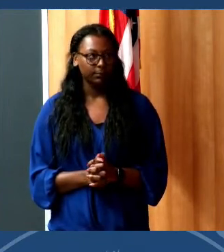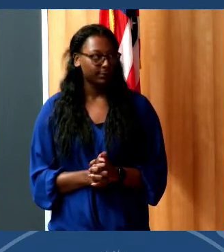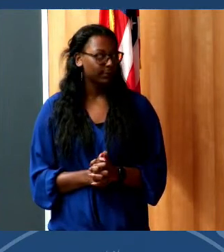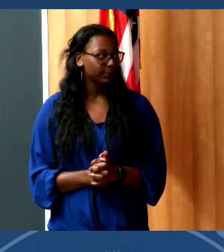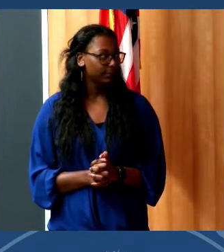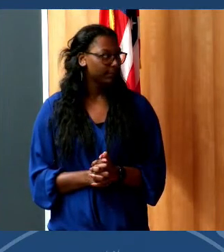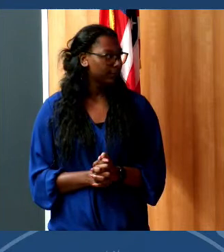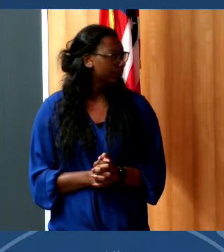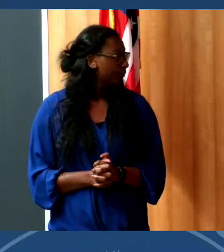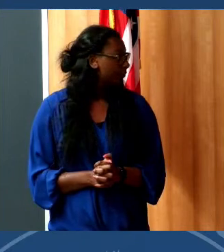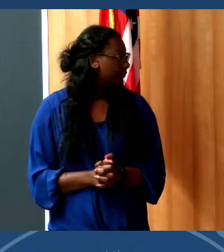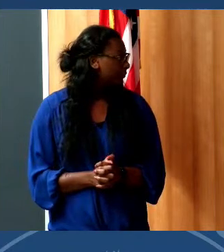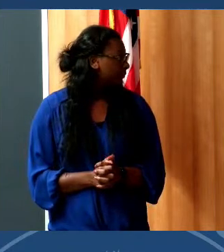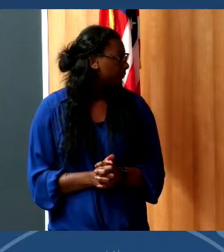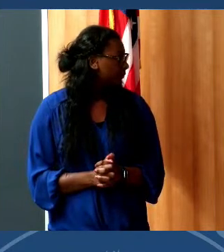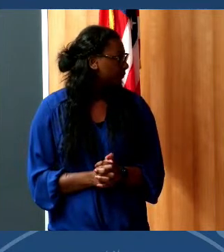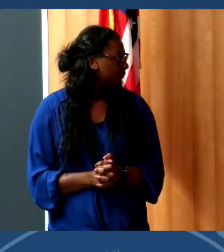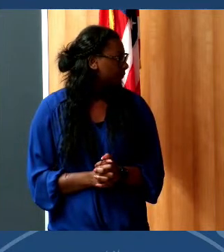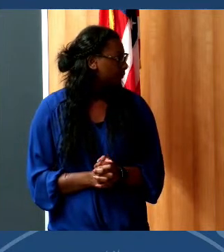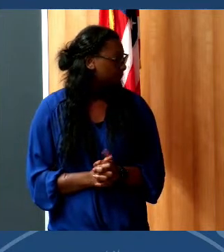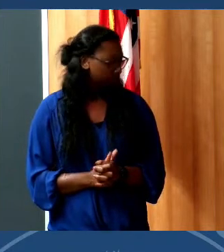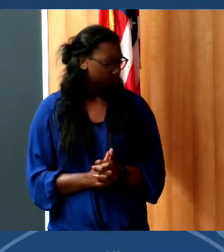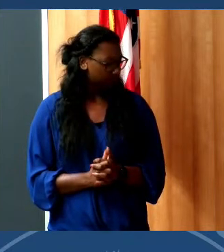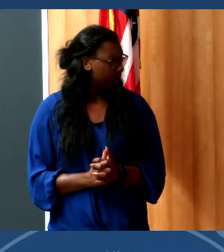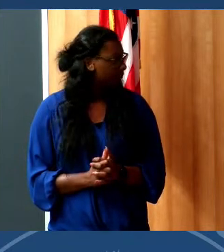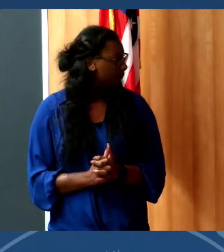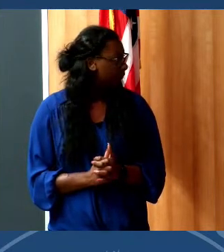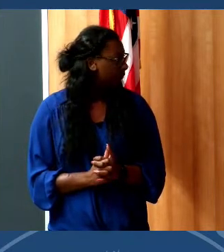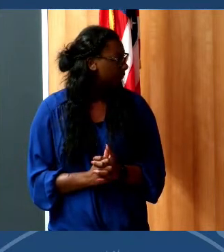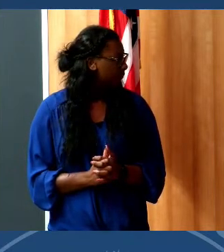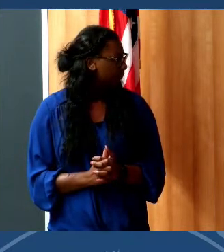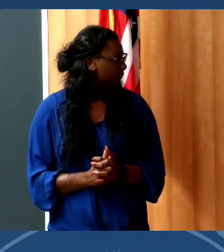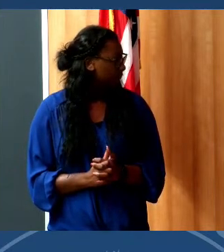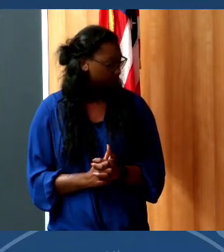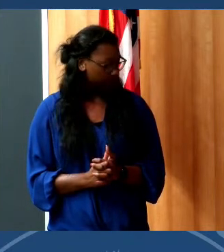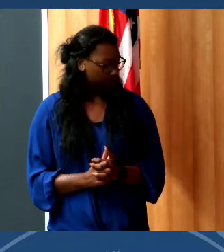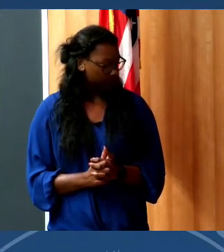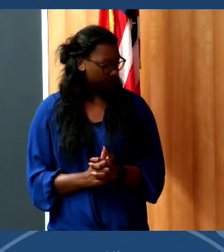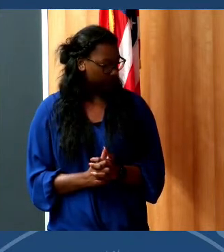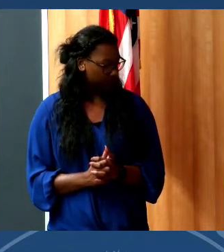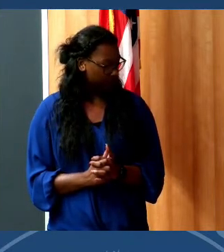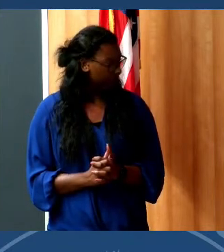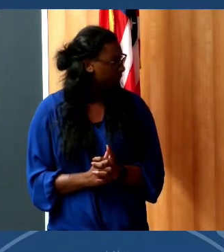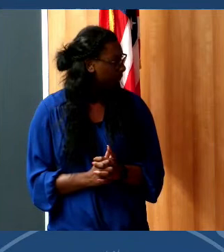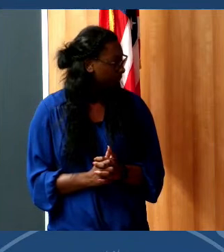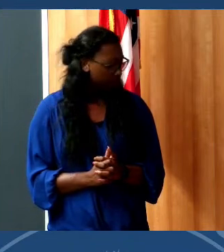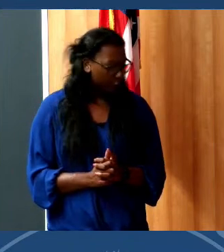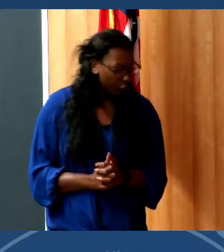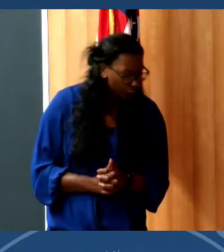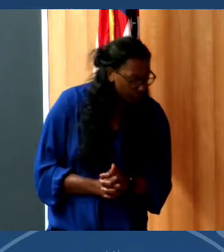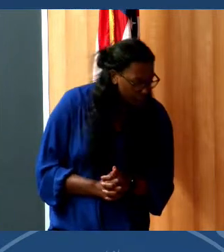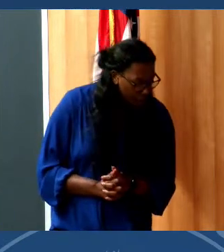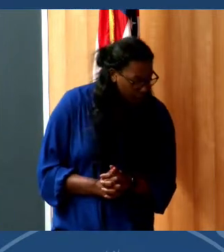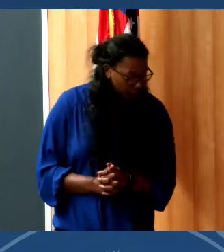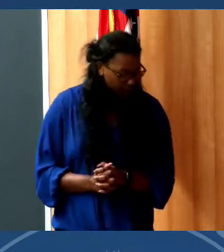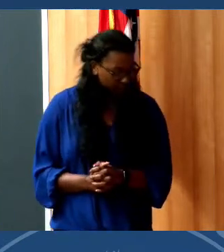Do you want a group chat? Do you want a group chat? A group chat? Never mind. Never mind.